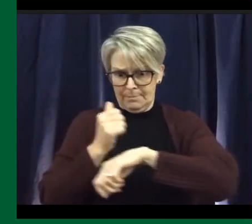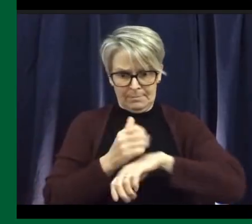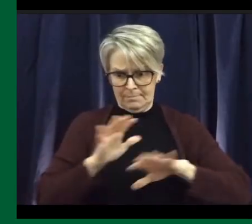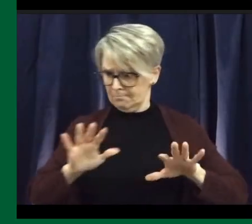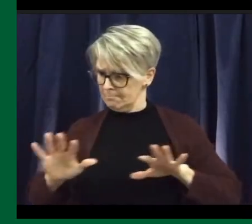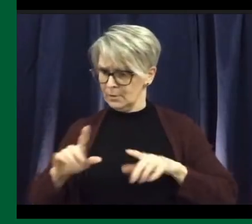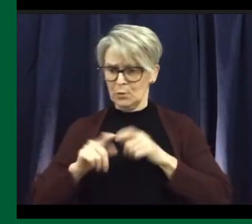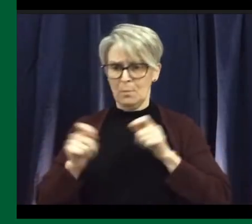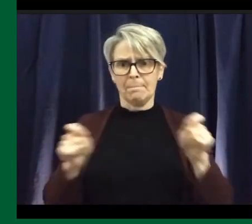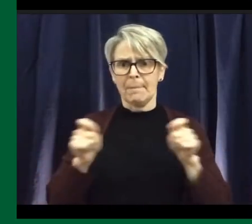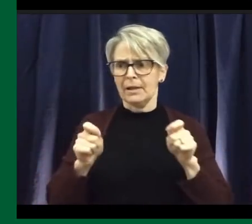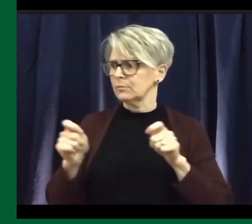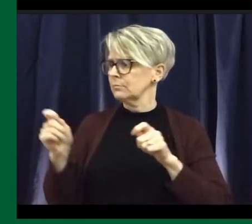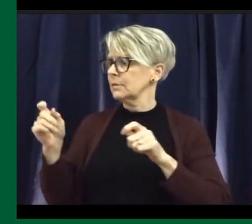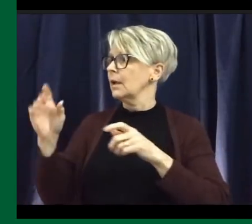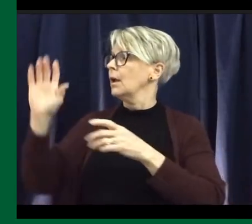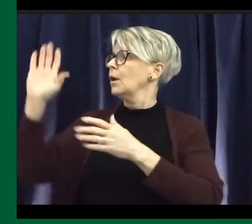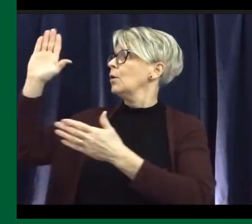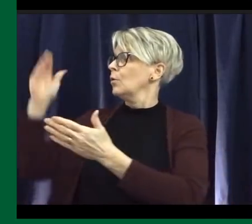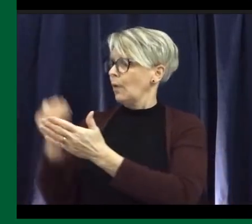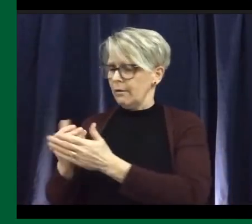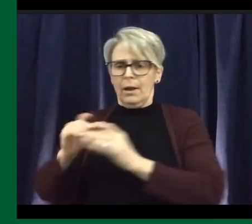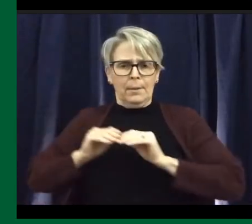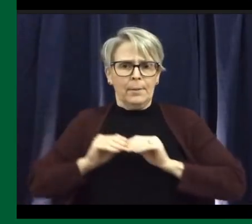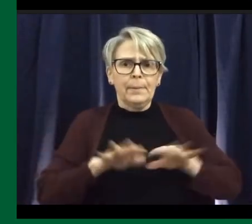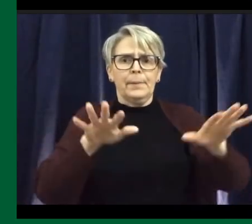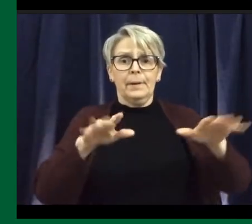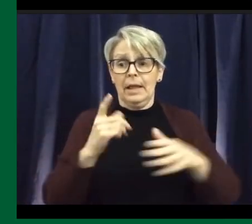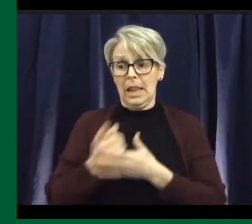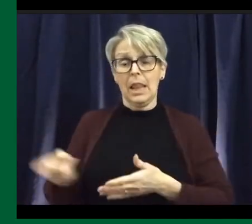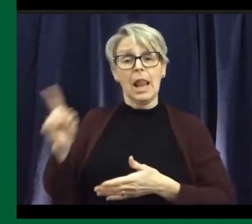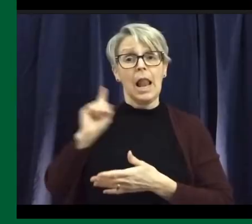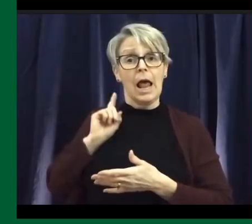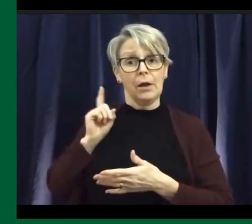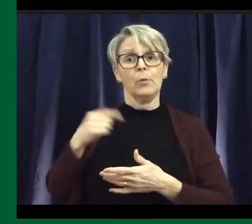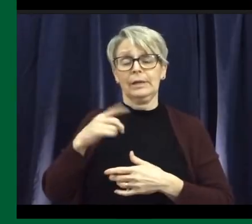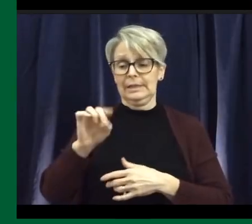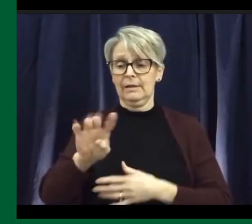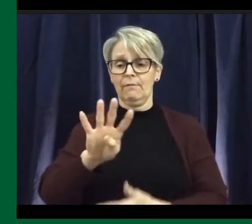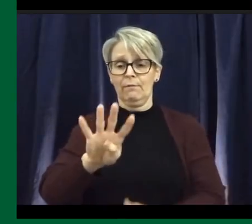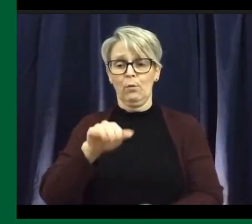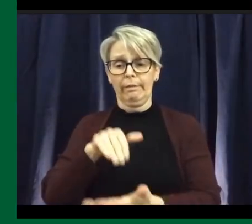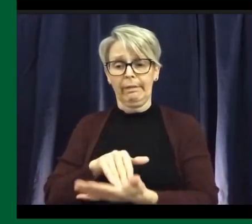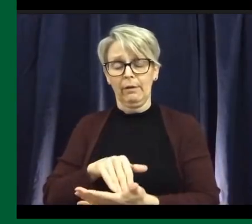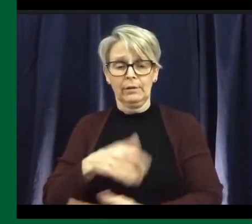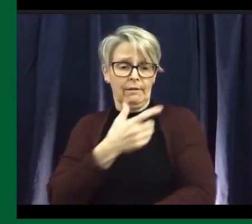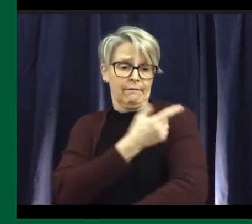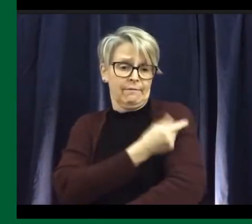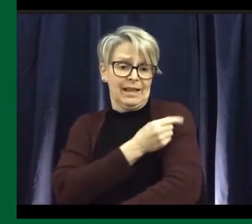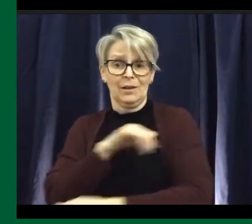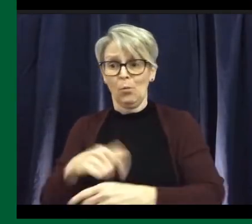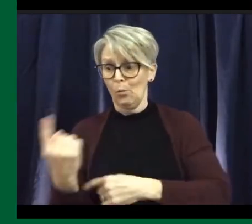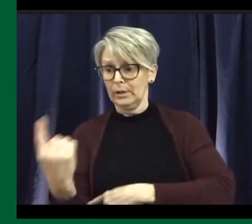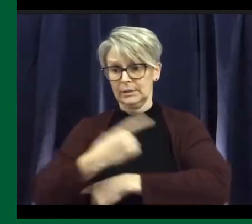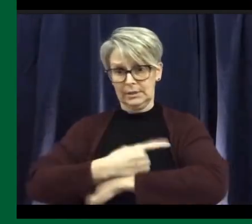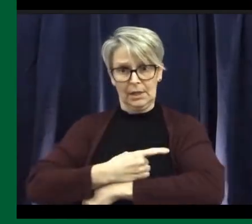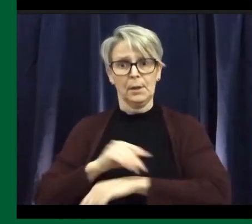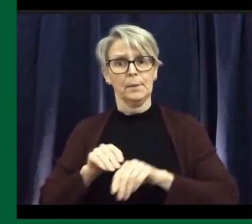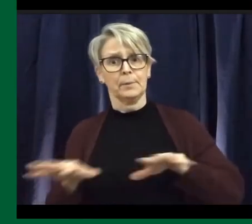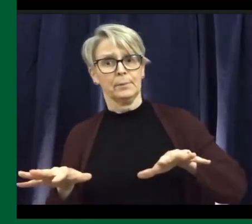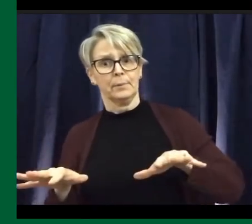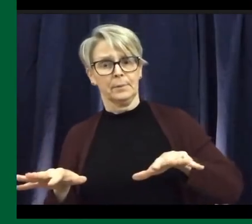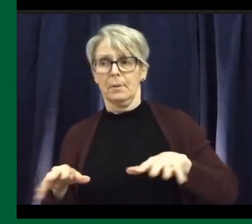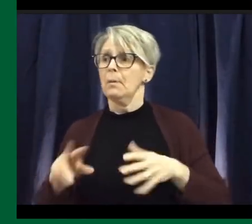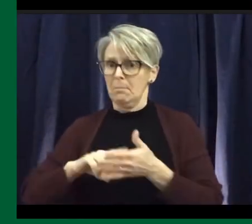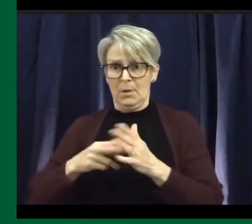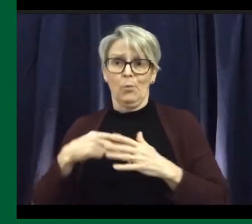higher volumes of vaccine as they arrive. Last week, we were able to deliver 4,000 vaccines in a single day, and we know we're capable of doing